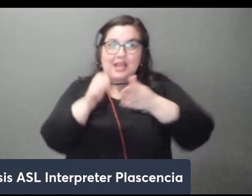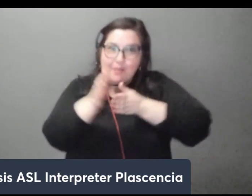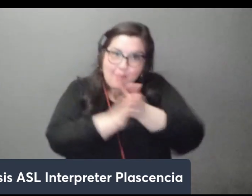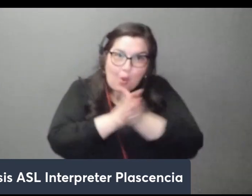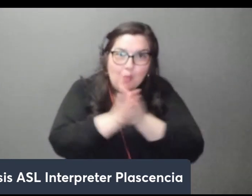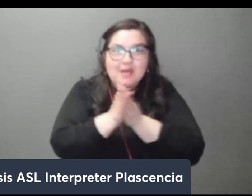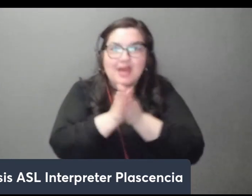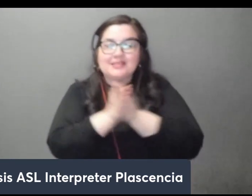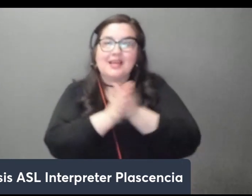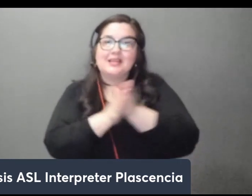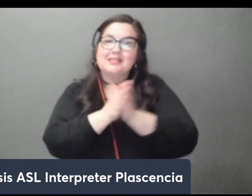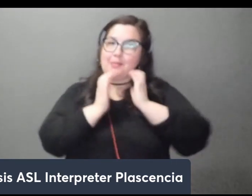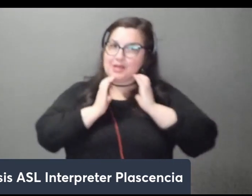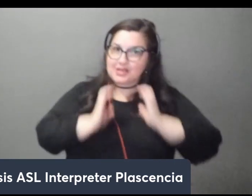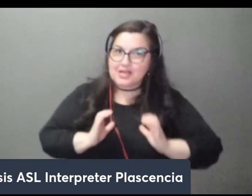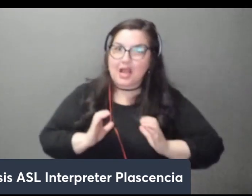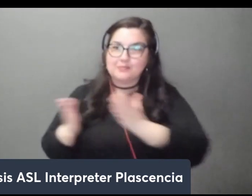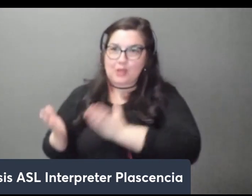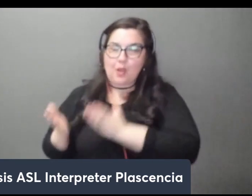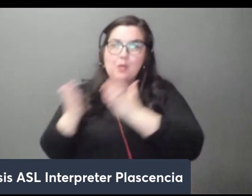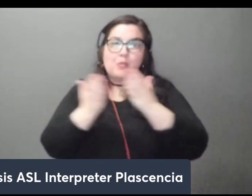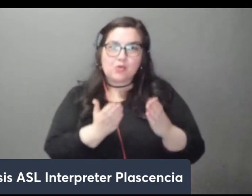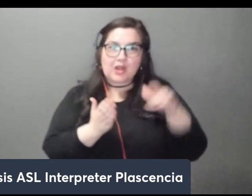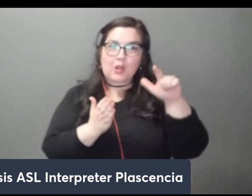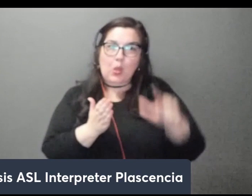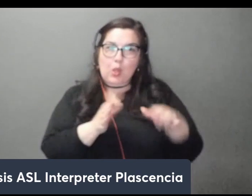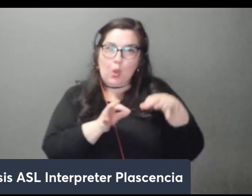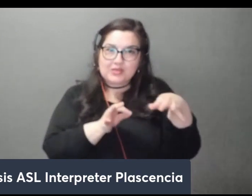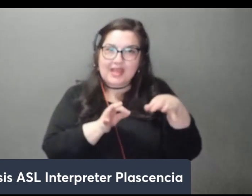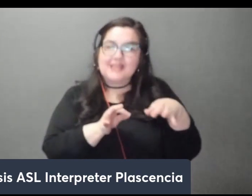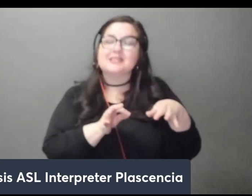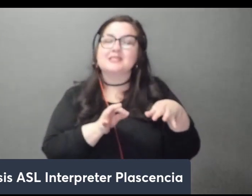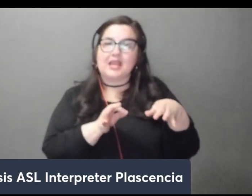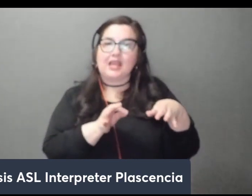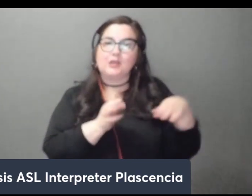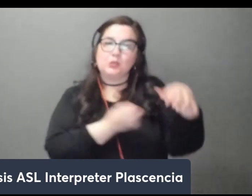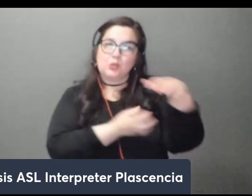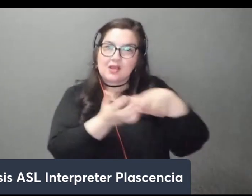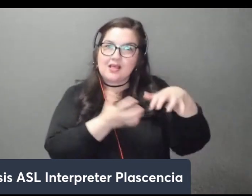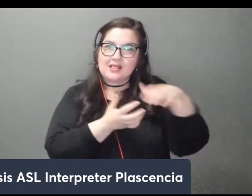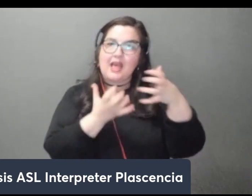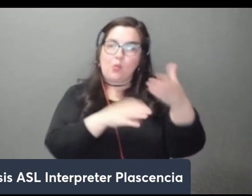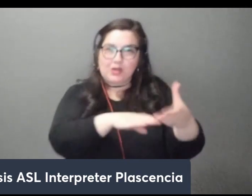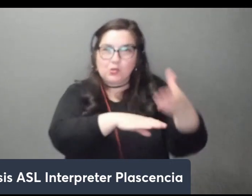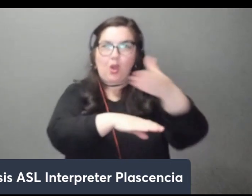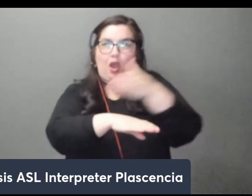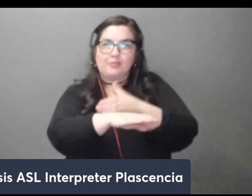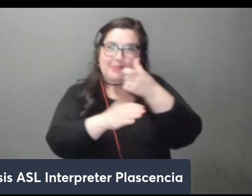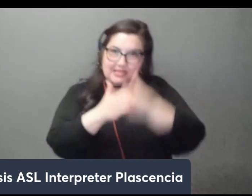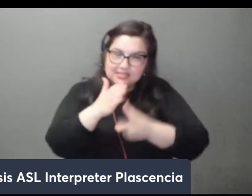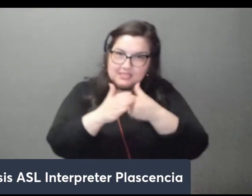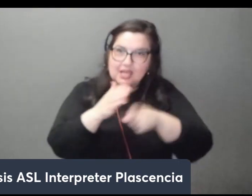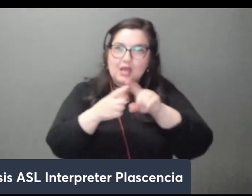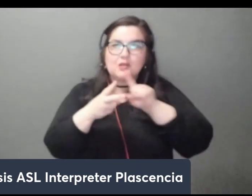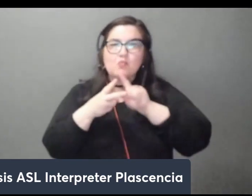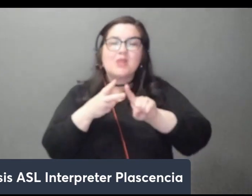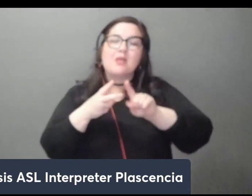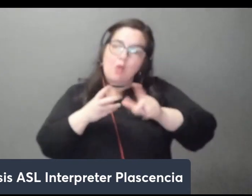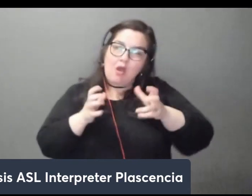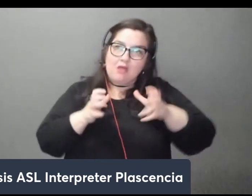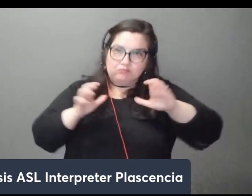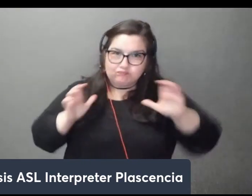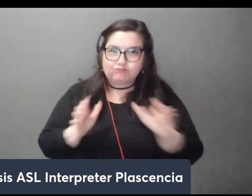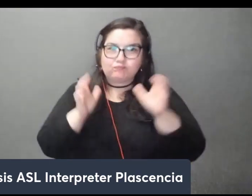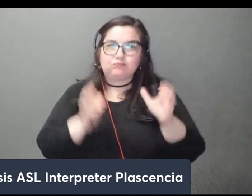are bringing their low latency workloads to cloud, predominantly because they want to optimize their costs, they want to drive higher performance, and